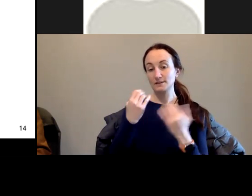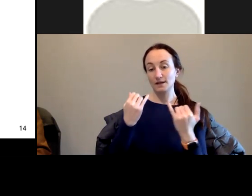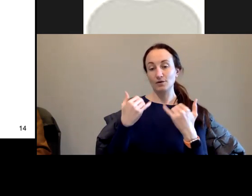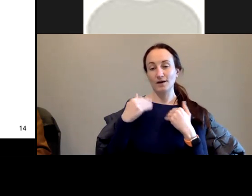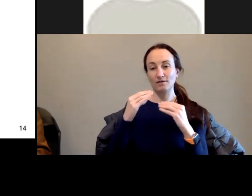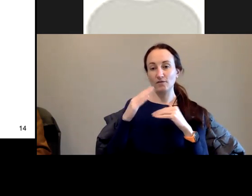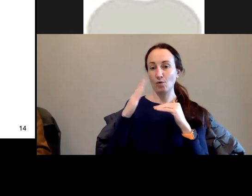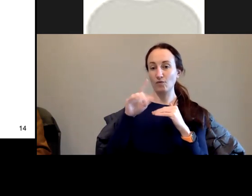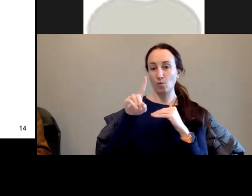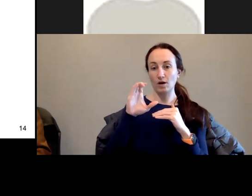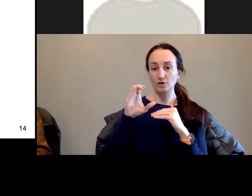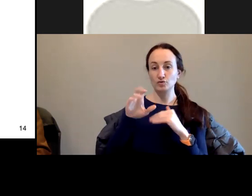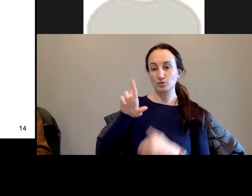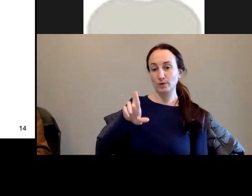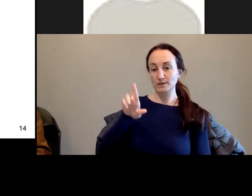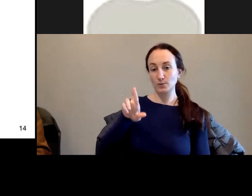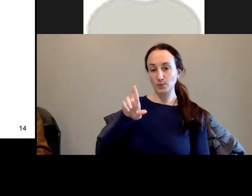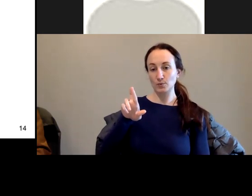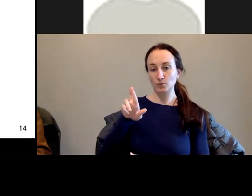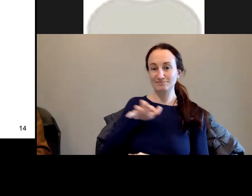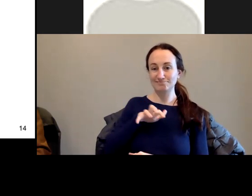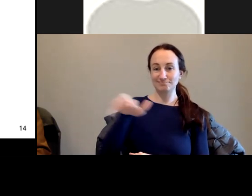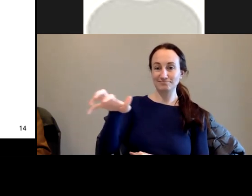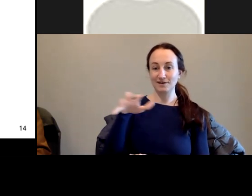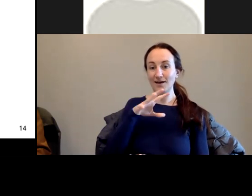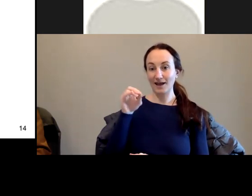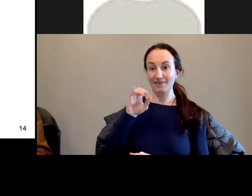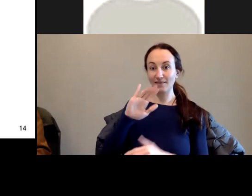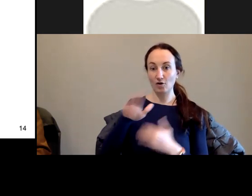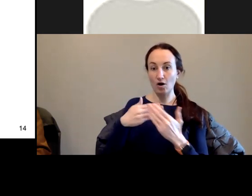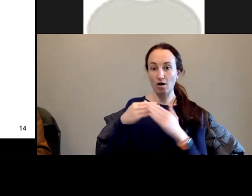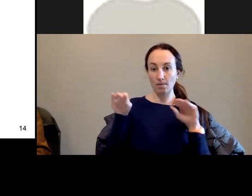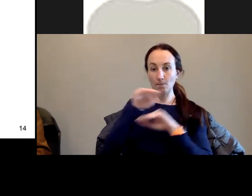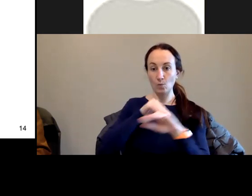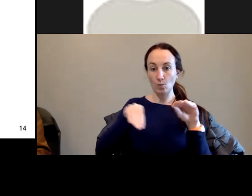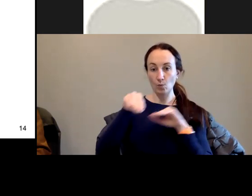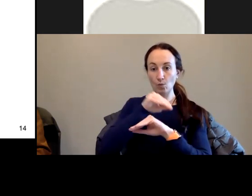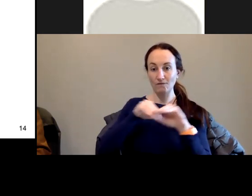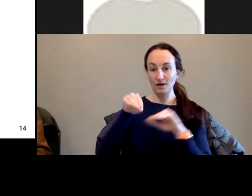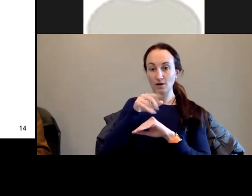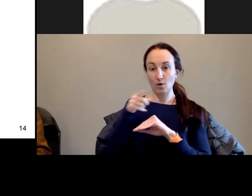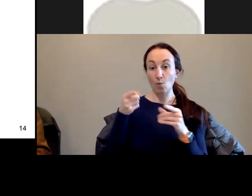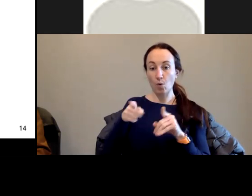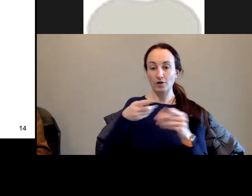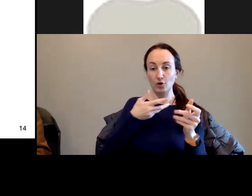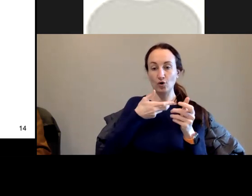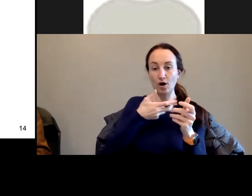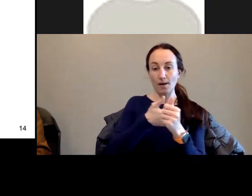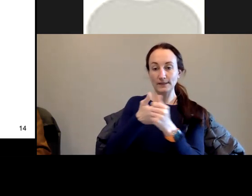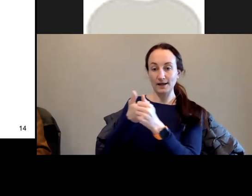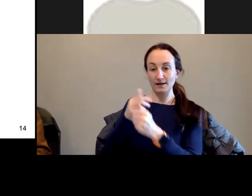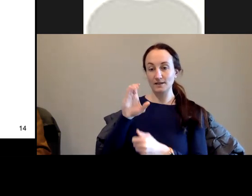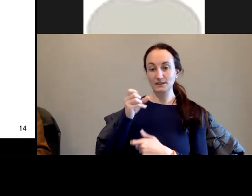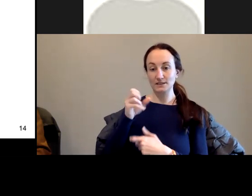more than 100 residues, and they are all needs to kind of move while you're updating the CDR residues,